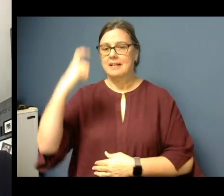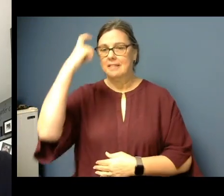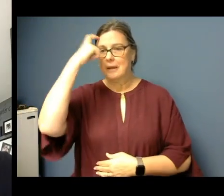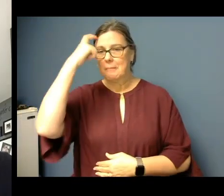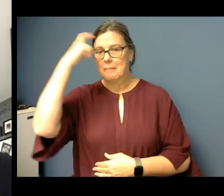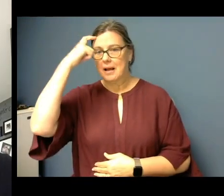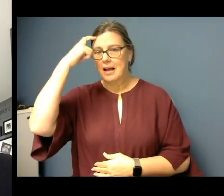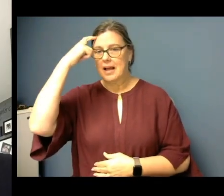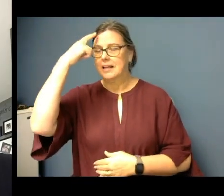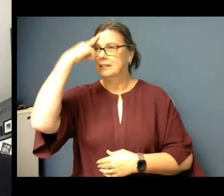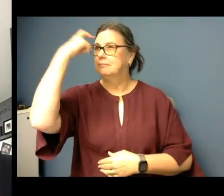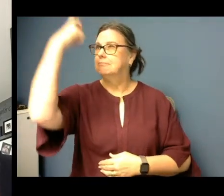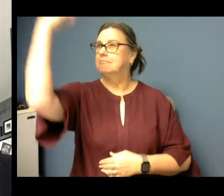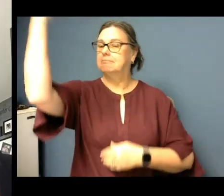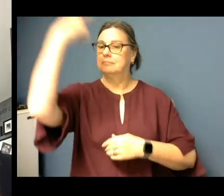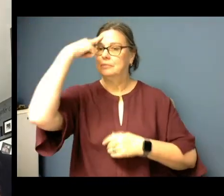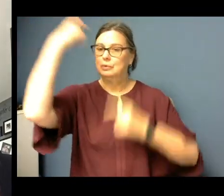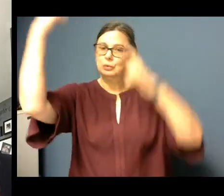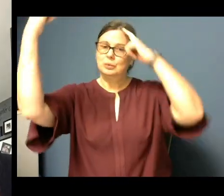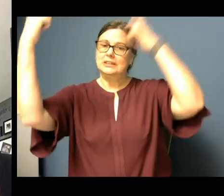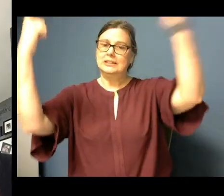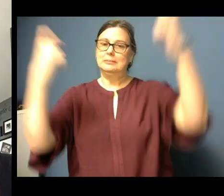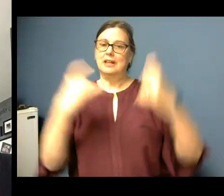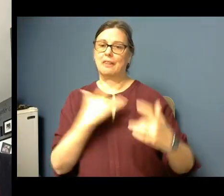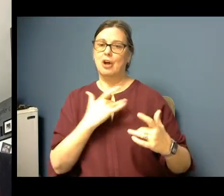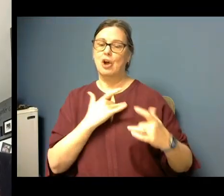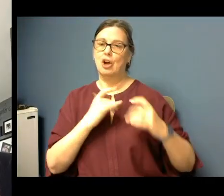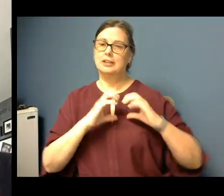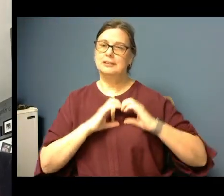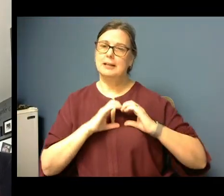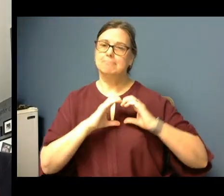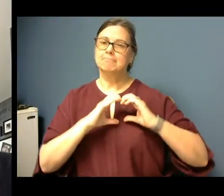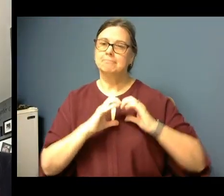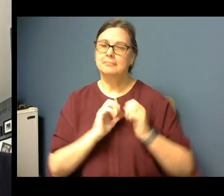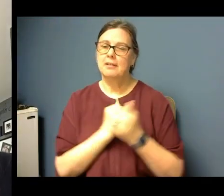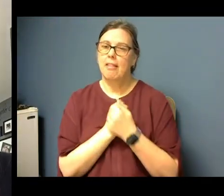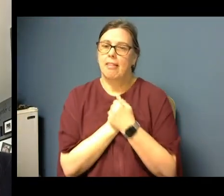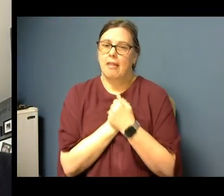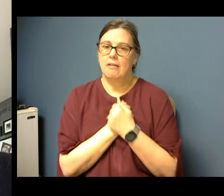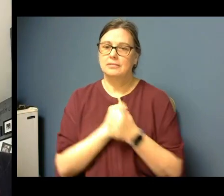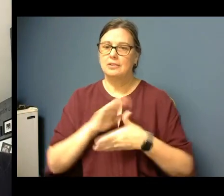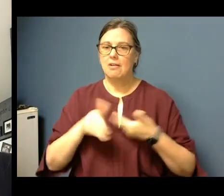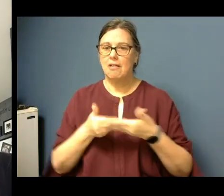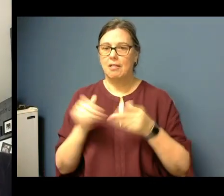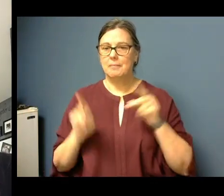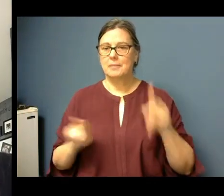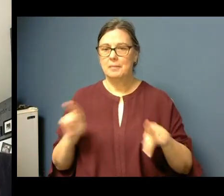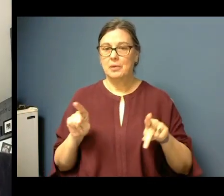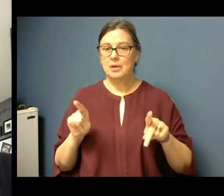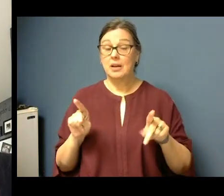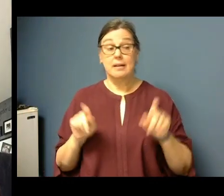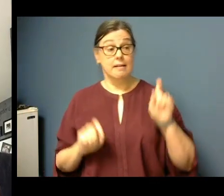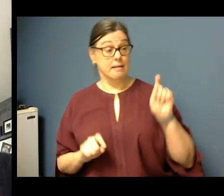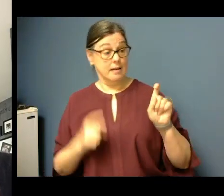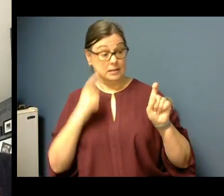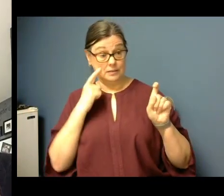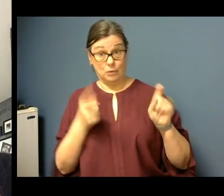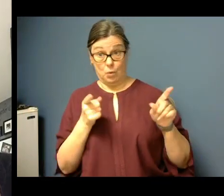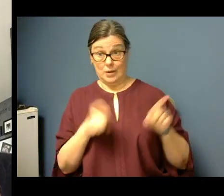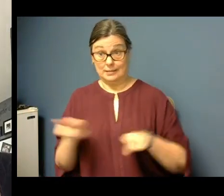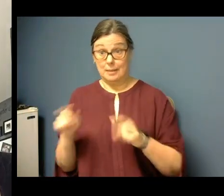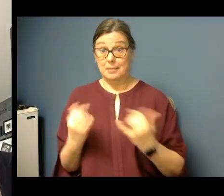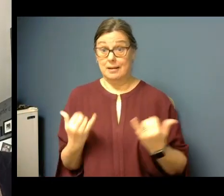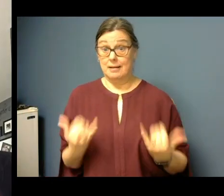and desired, and the hearts that loved. X is for all that is happening now and that is still to